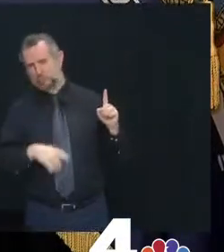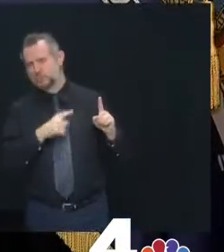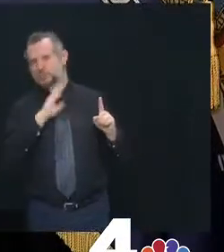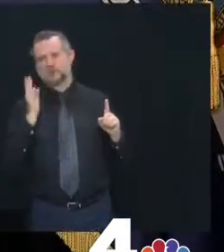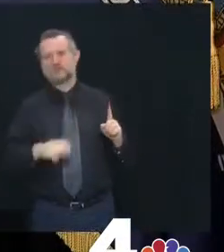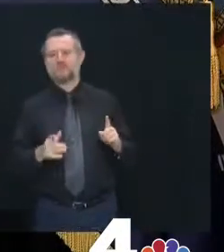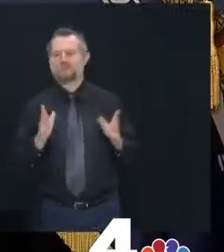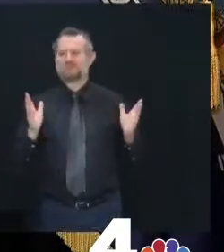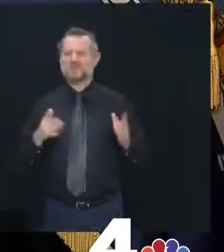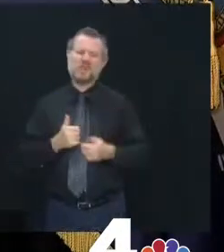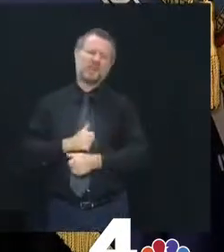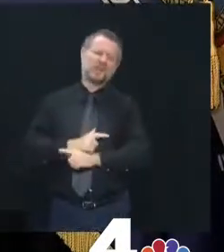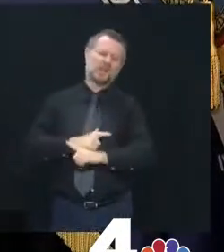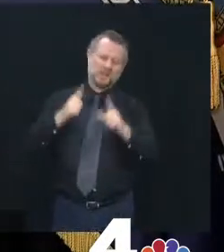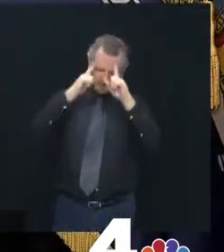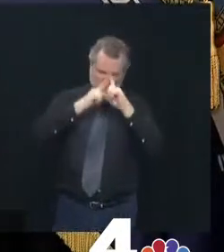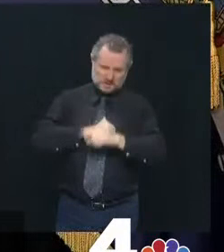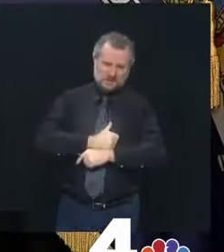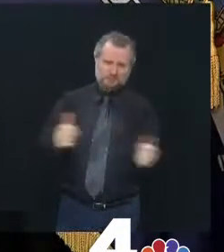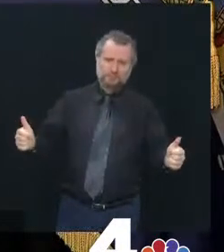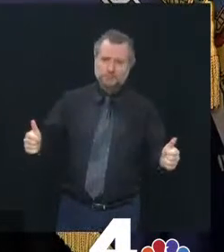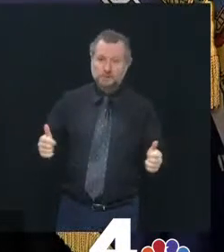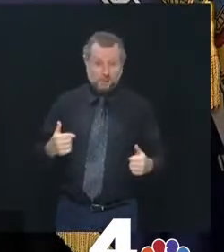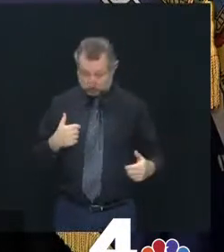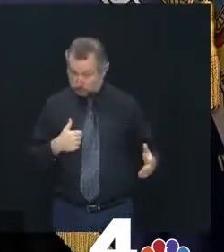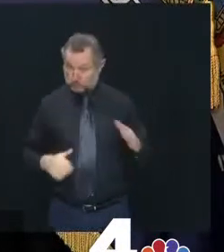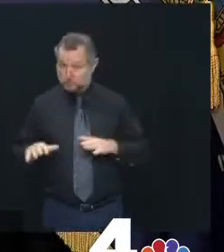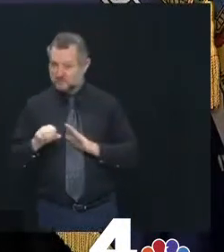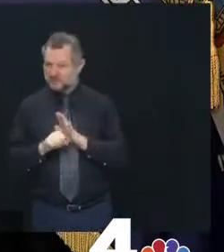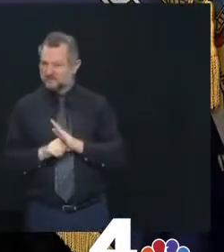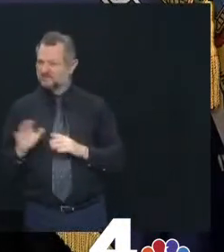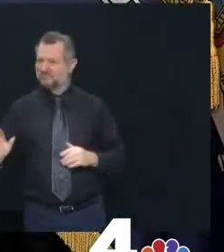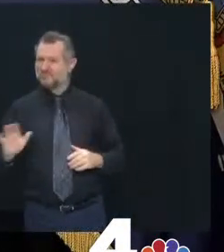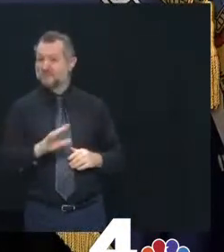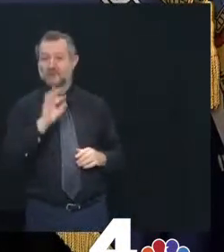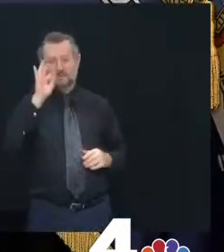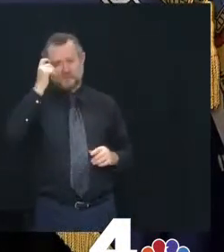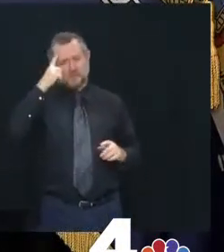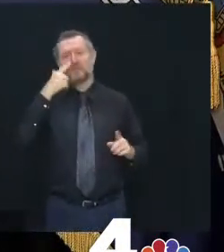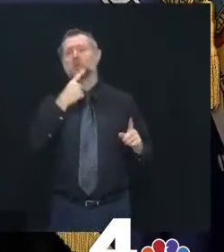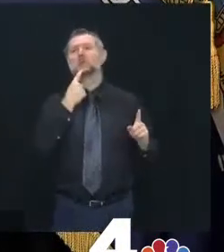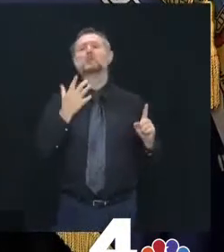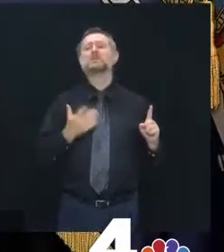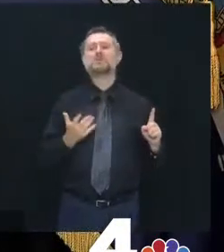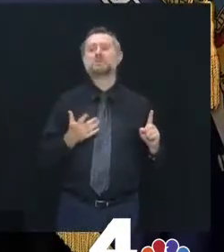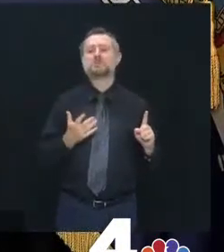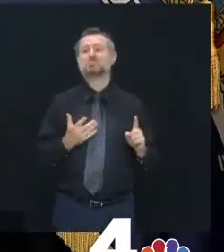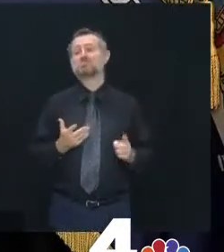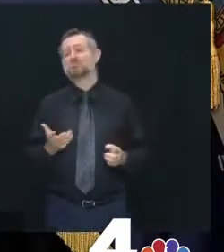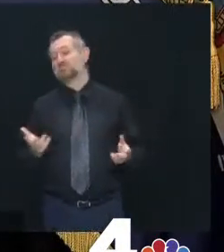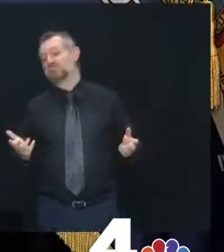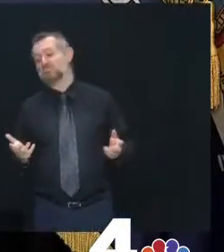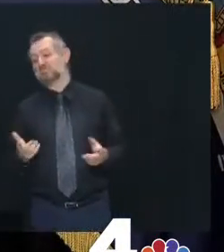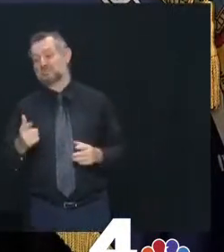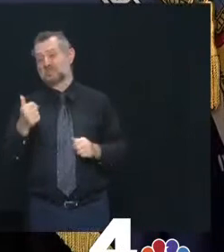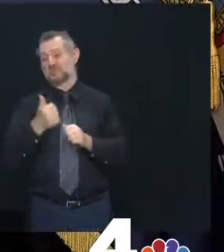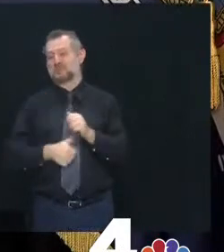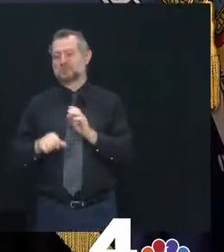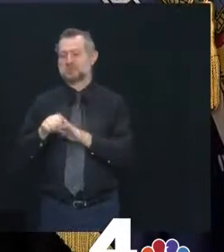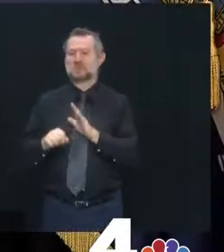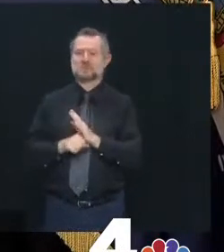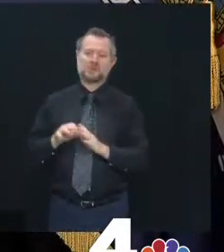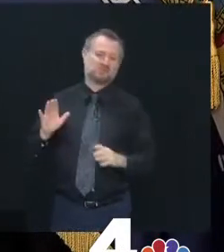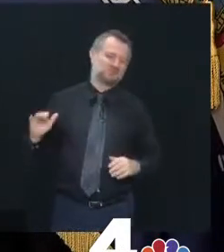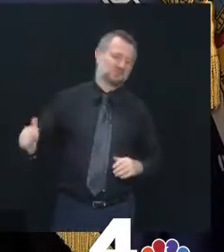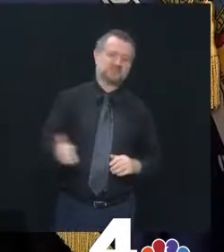zero, nada niente. The federal government is going to wind up saying, it's up to you, the states, right? We